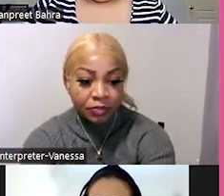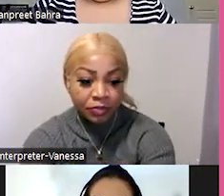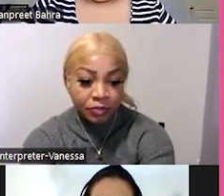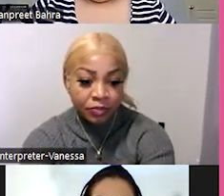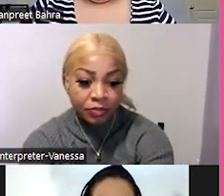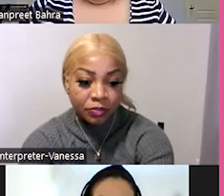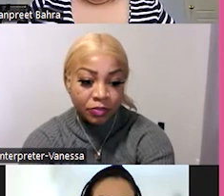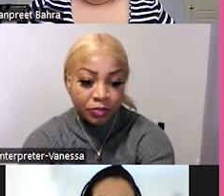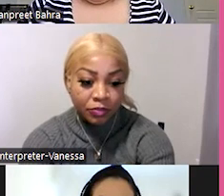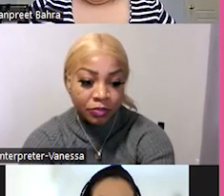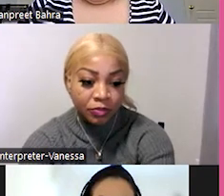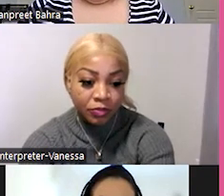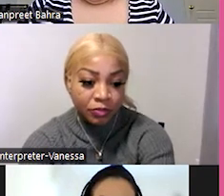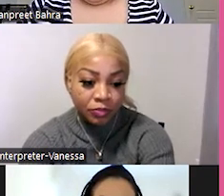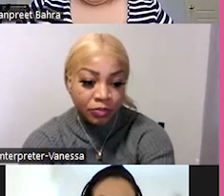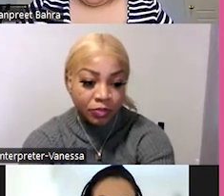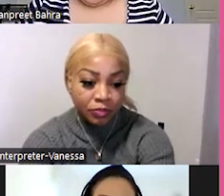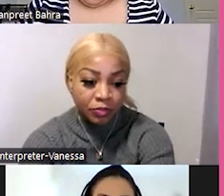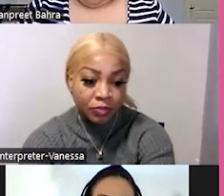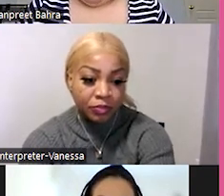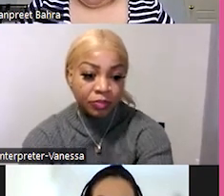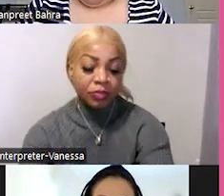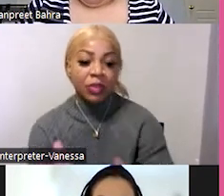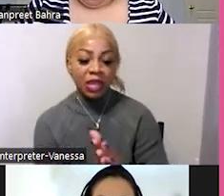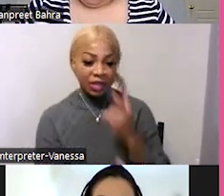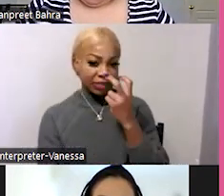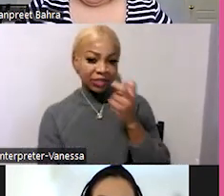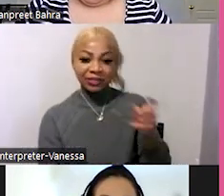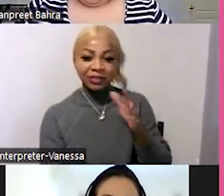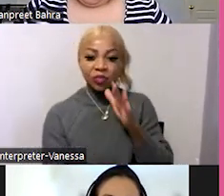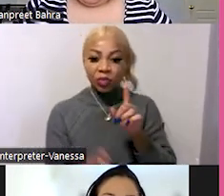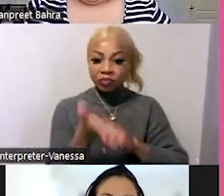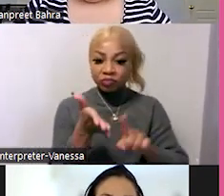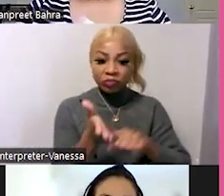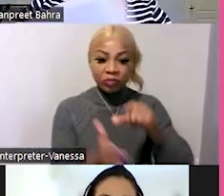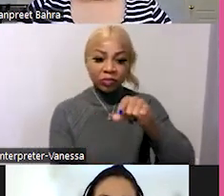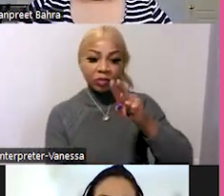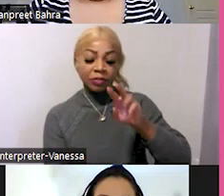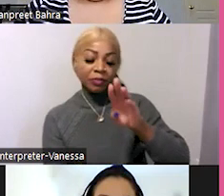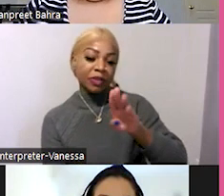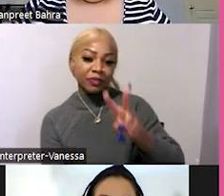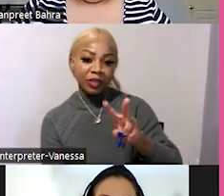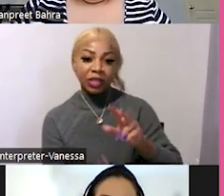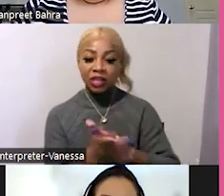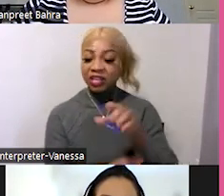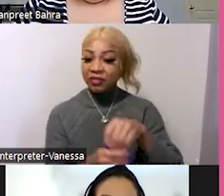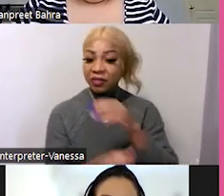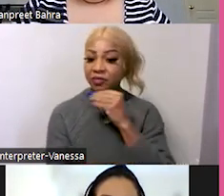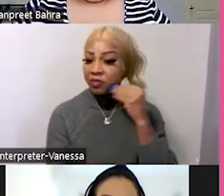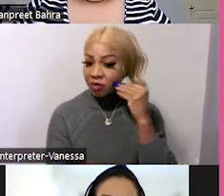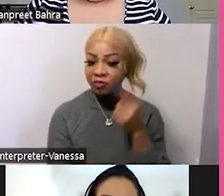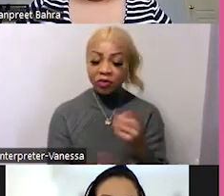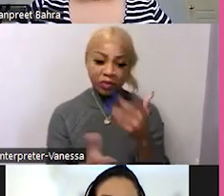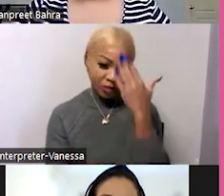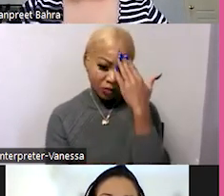doubt that she will feel comfortable discussing the gender-based violence that she's experiencing in her home, even if, and as we know with gender-based violence, it